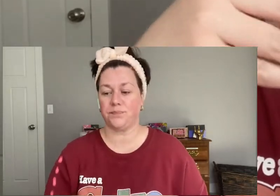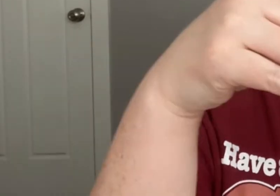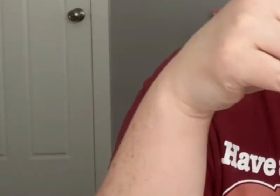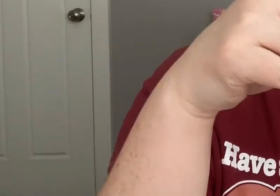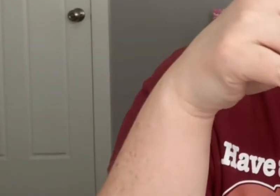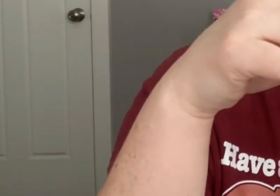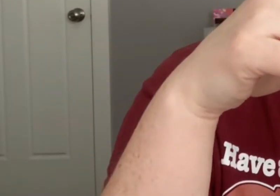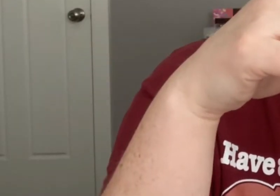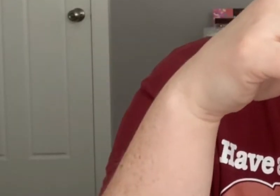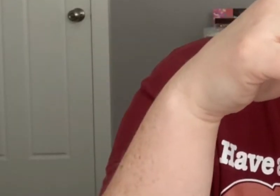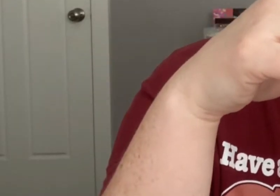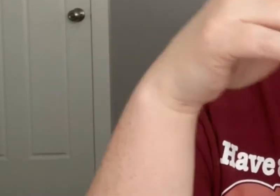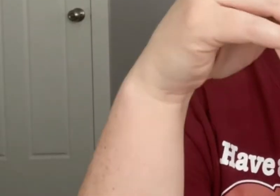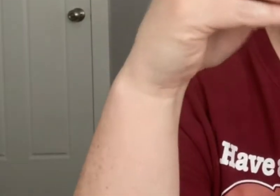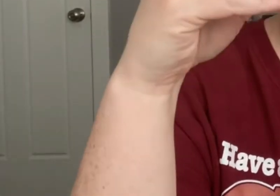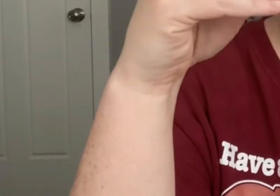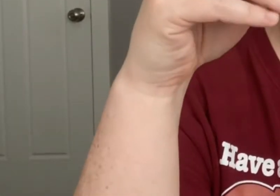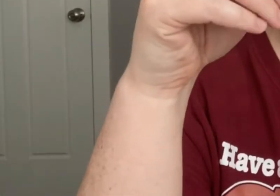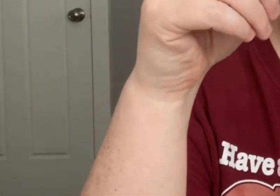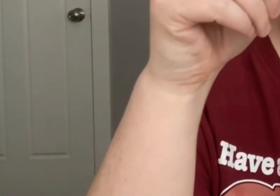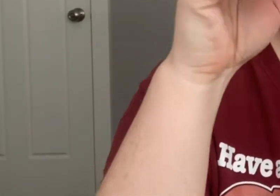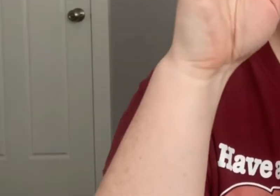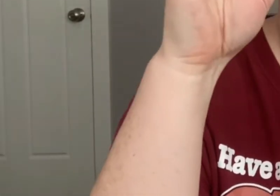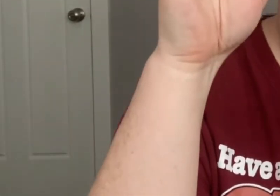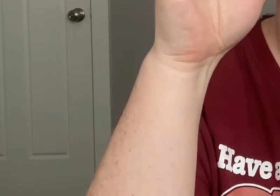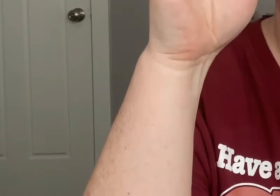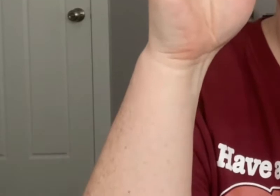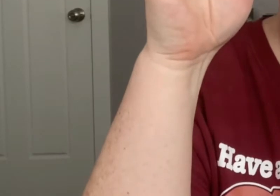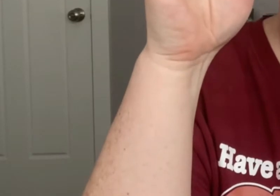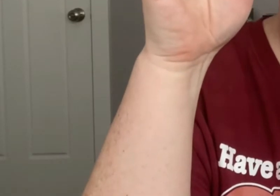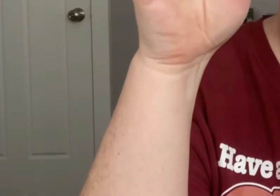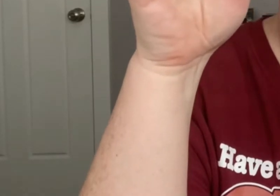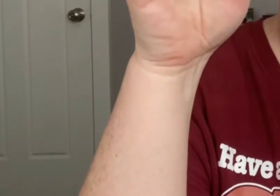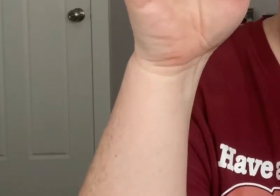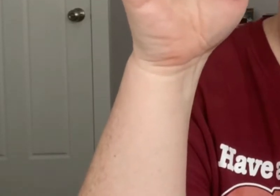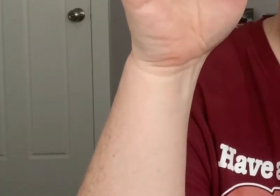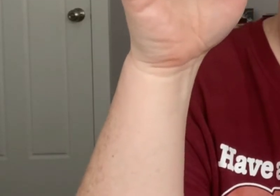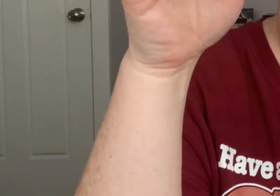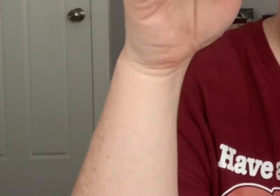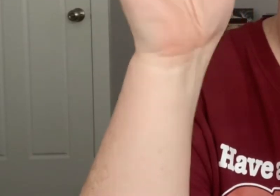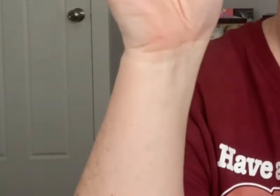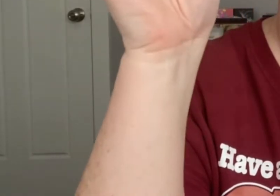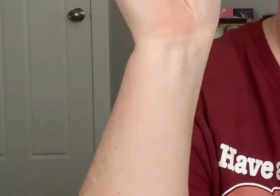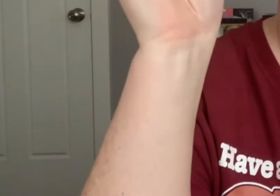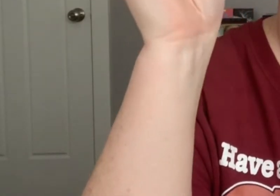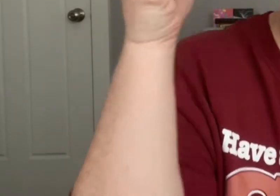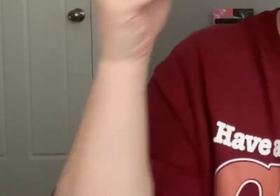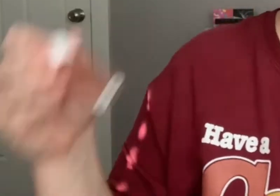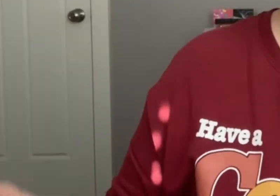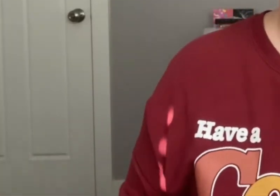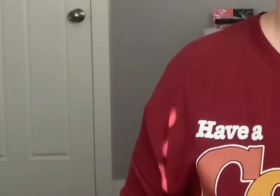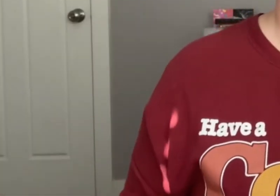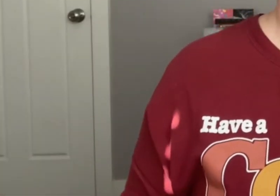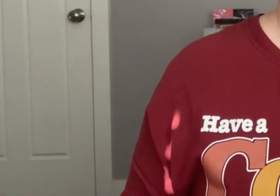the Persona Honey Gloss. And so I am living for this stuff right now, you guys. It is